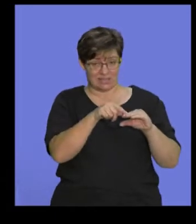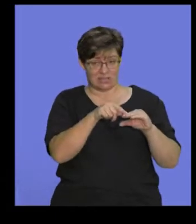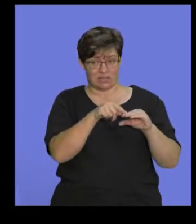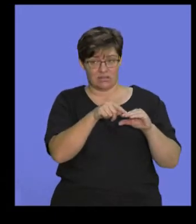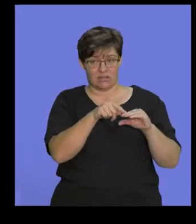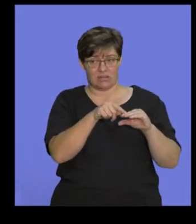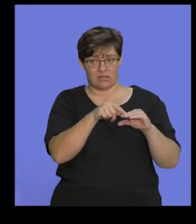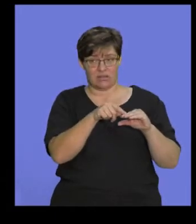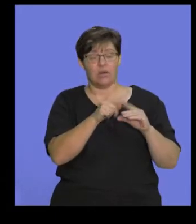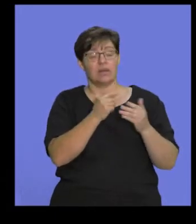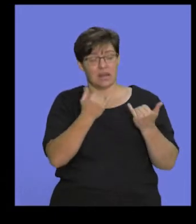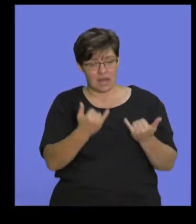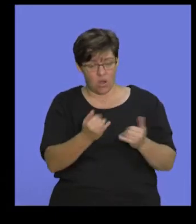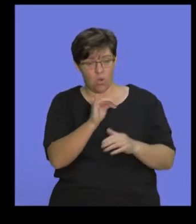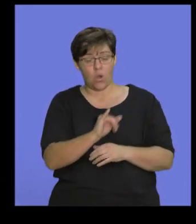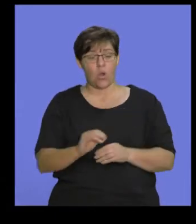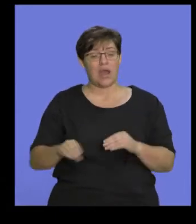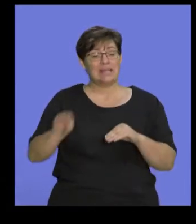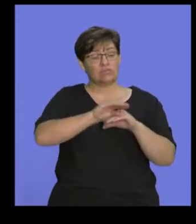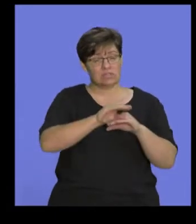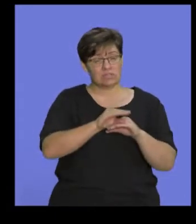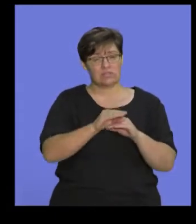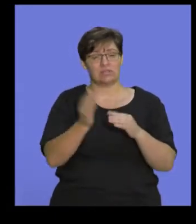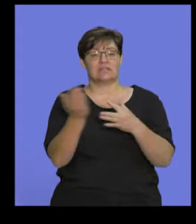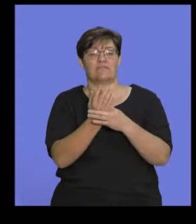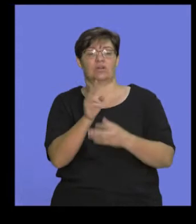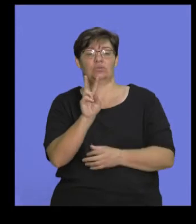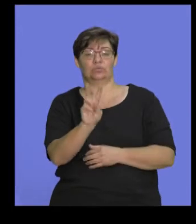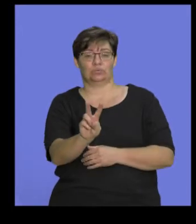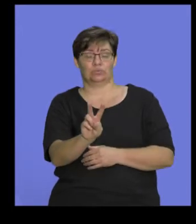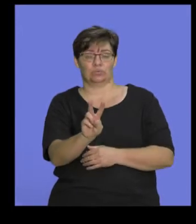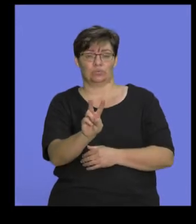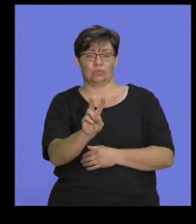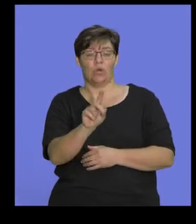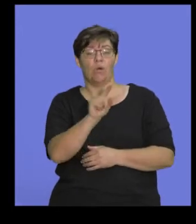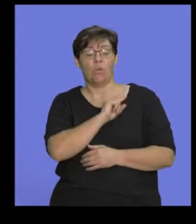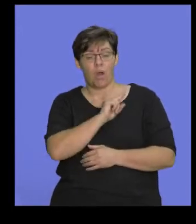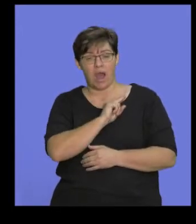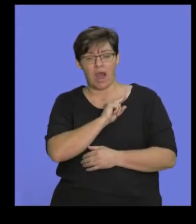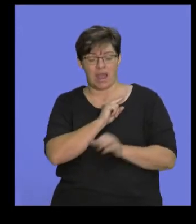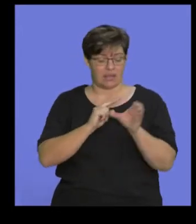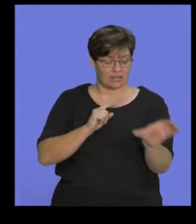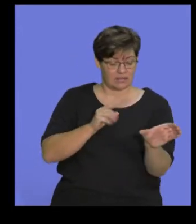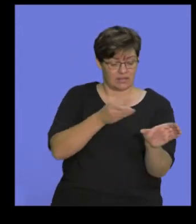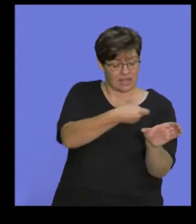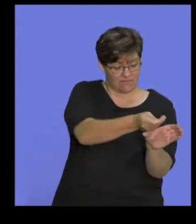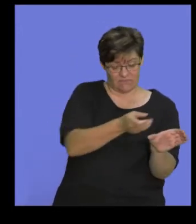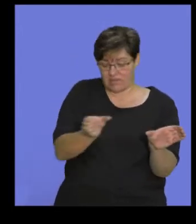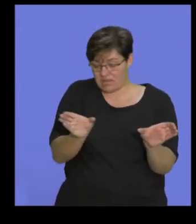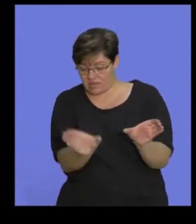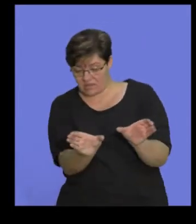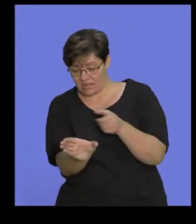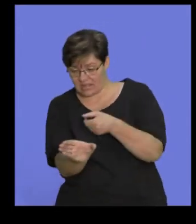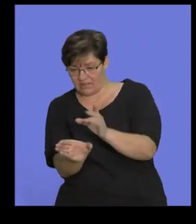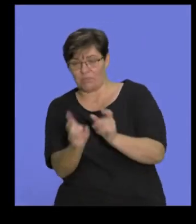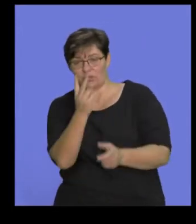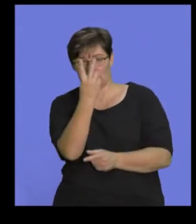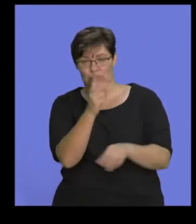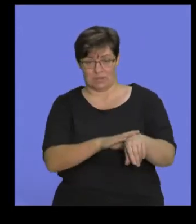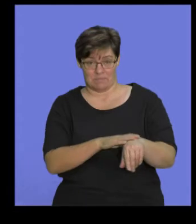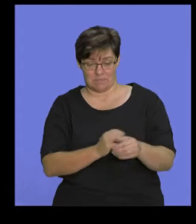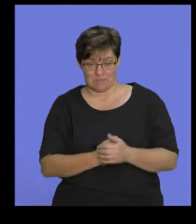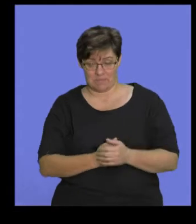you, you're going to divide it into 2 parts because it is going to be given to you twice in that year. So if I